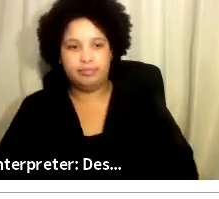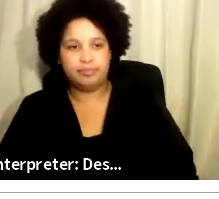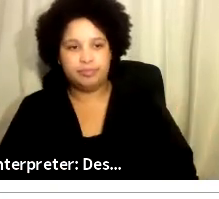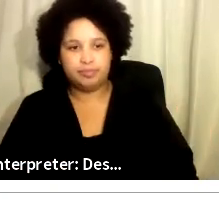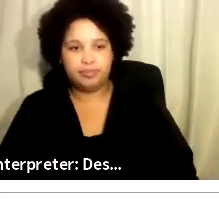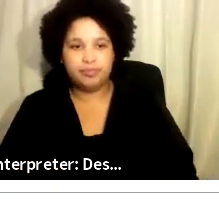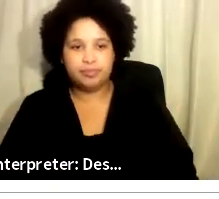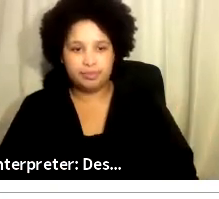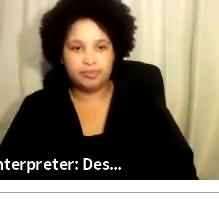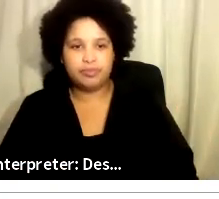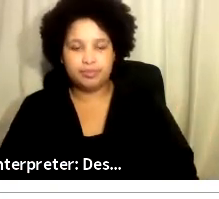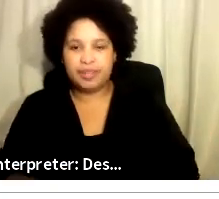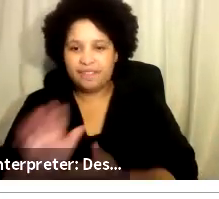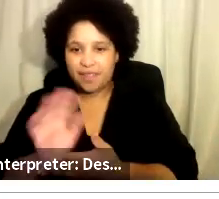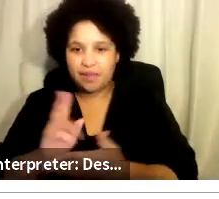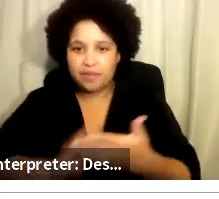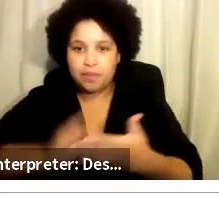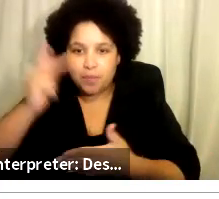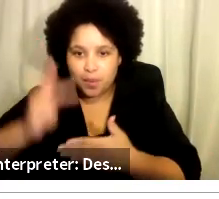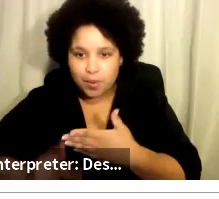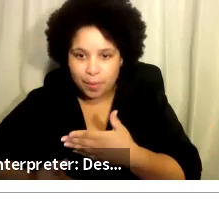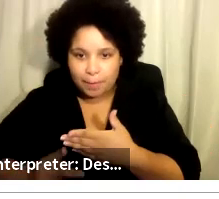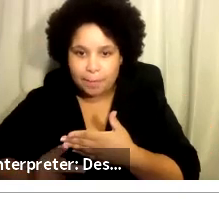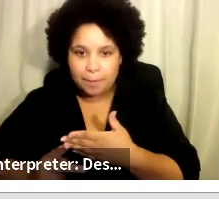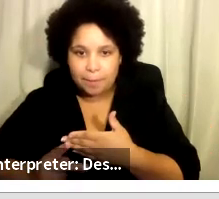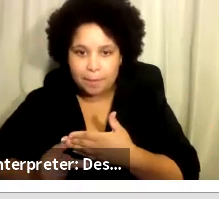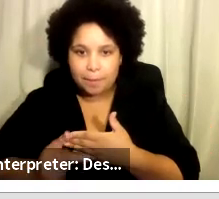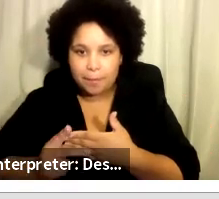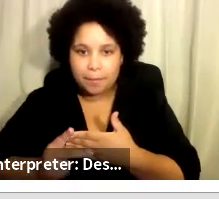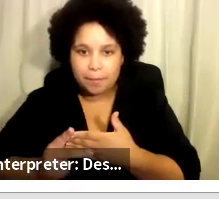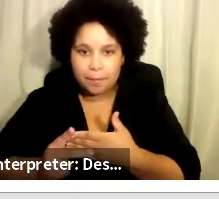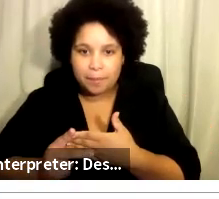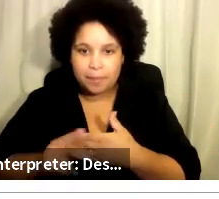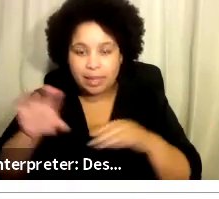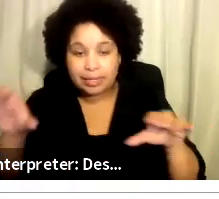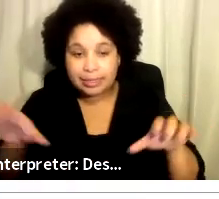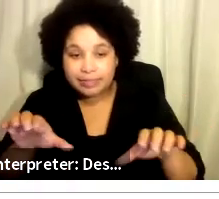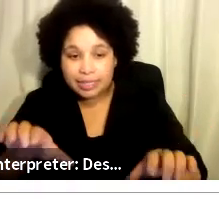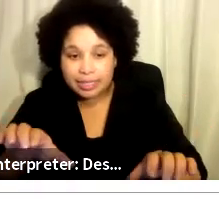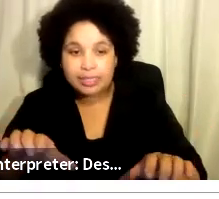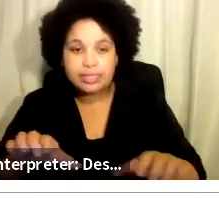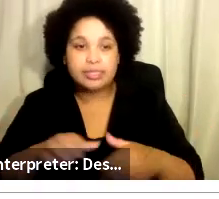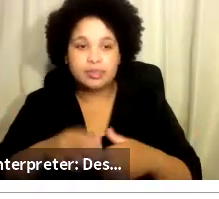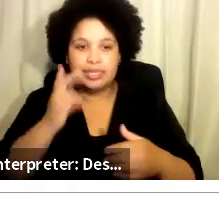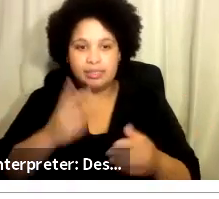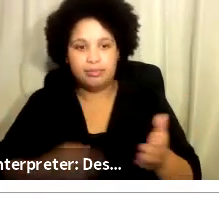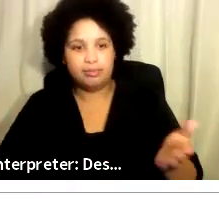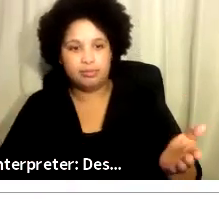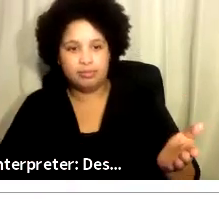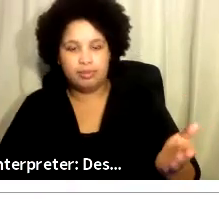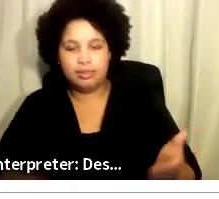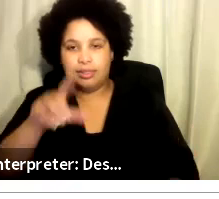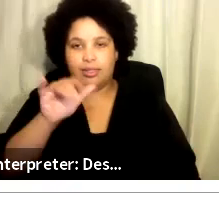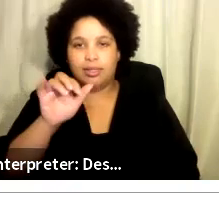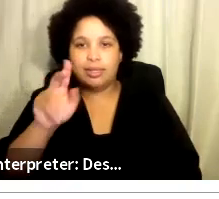have a video of our program, just letting you know like the activities that they have. And right here, we have a link that